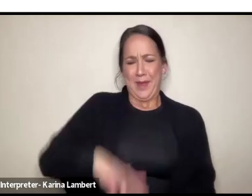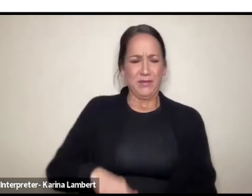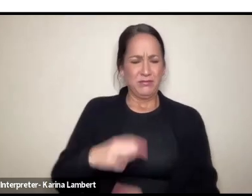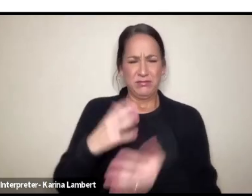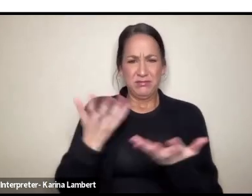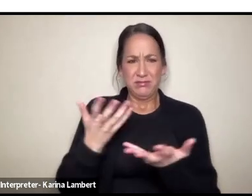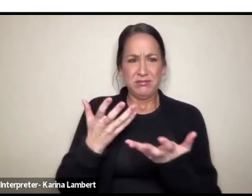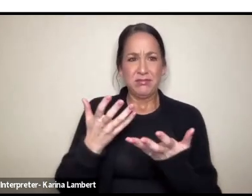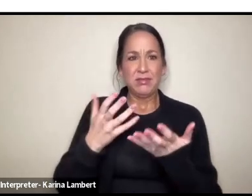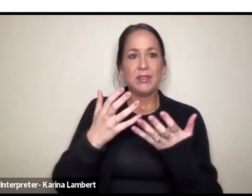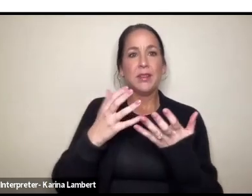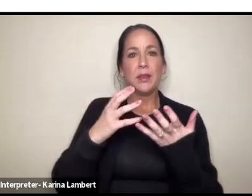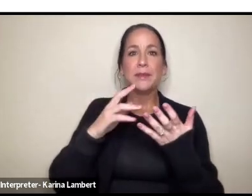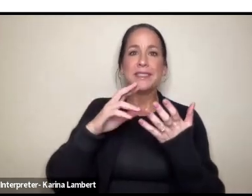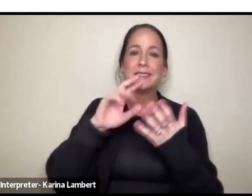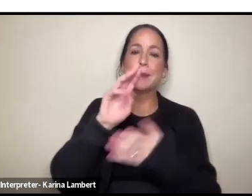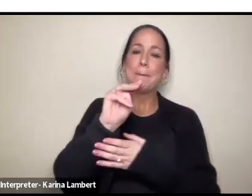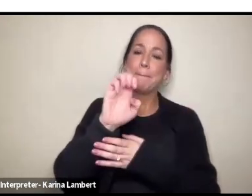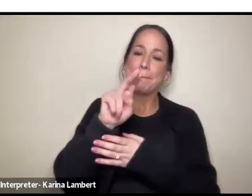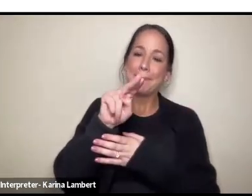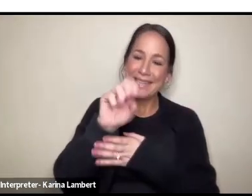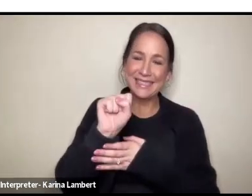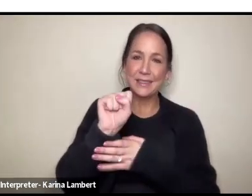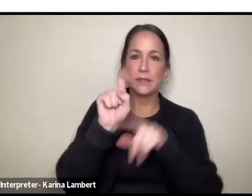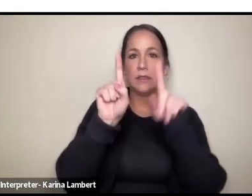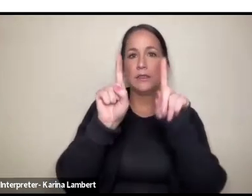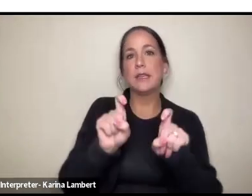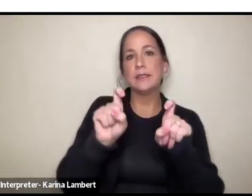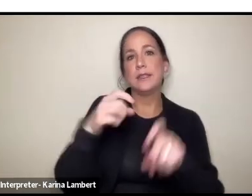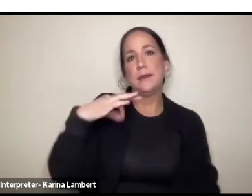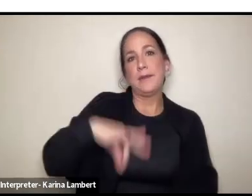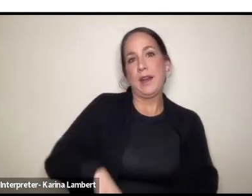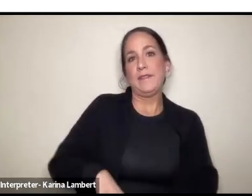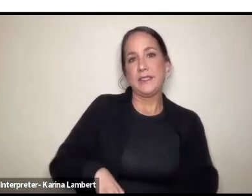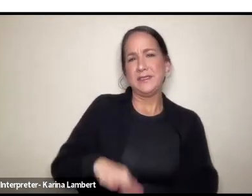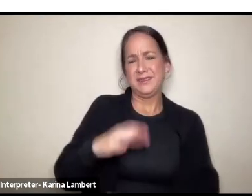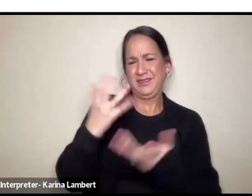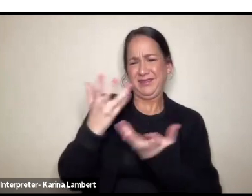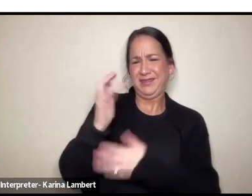are means-tested benefits. Means-tested benefits are,